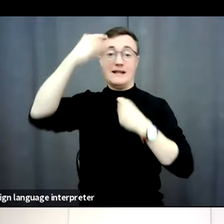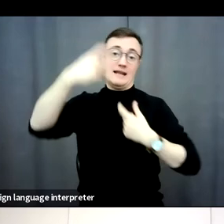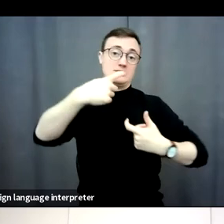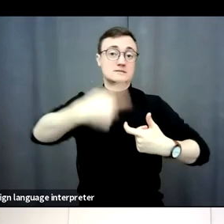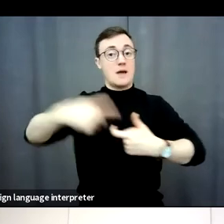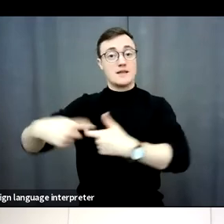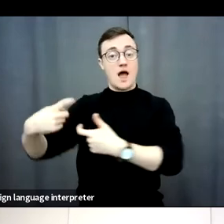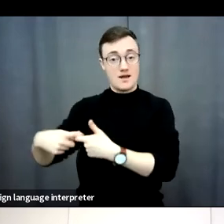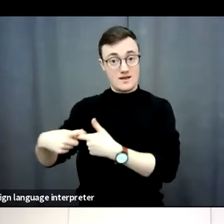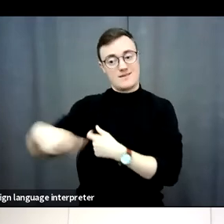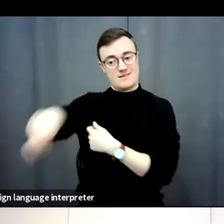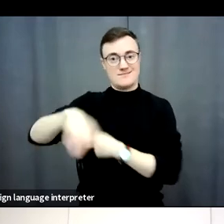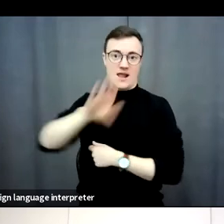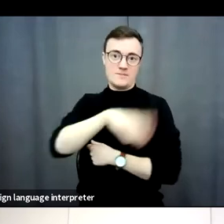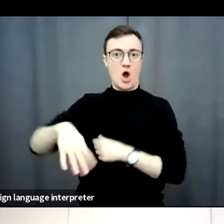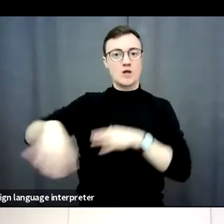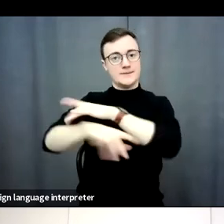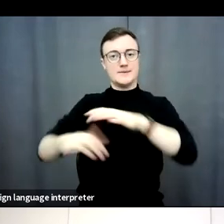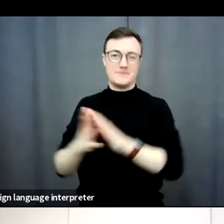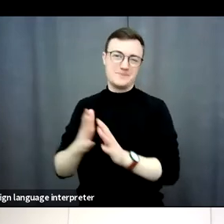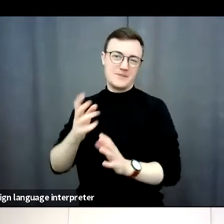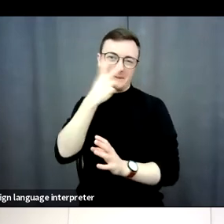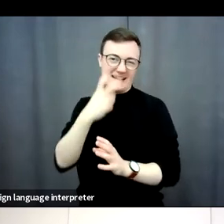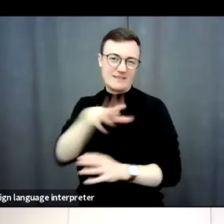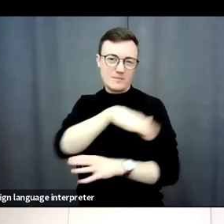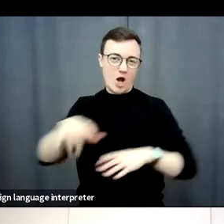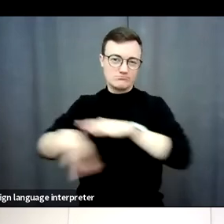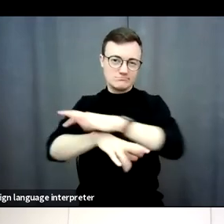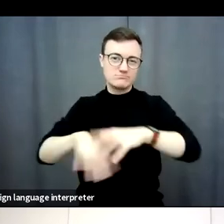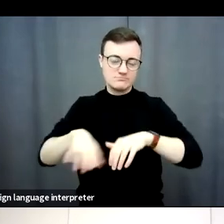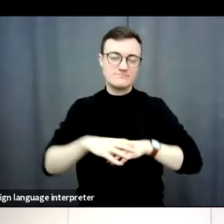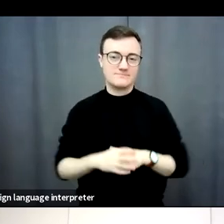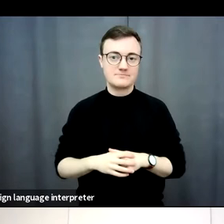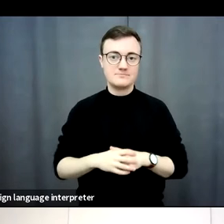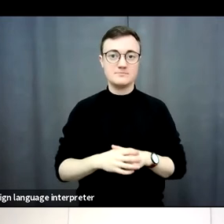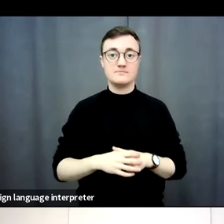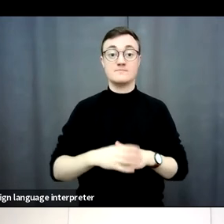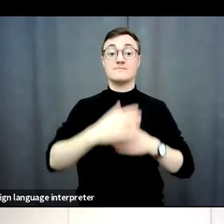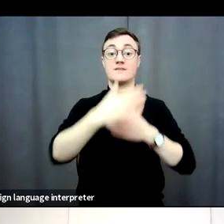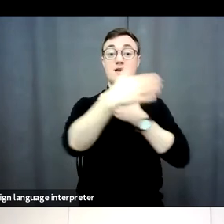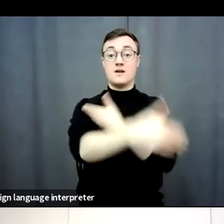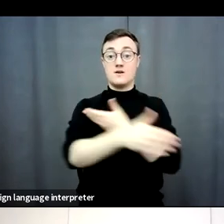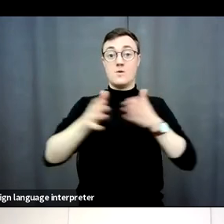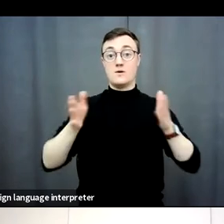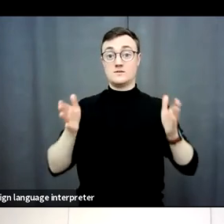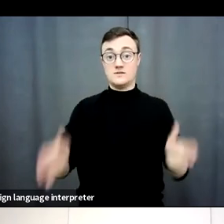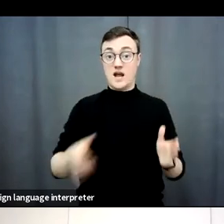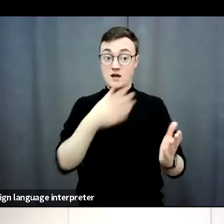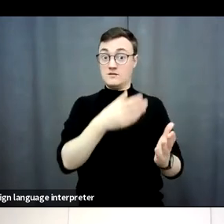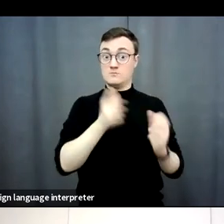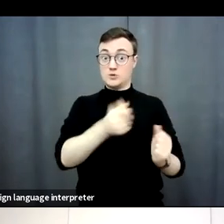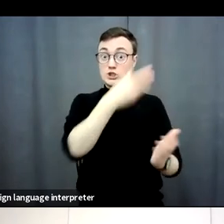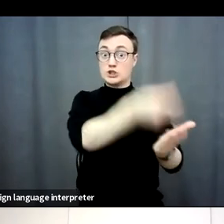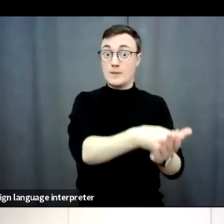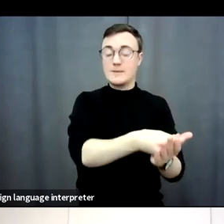where there are children with blindness. The boxes are a donation from the Lego Foundation and will